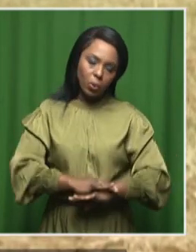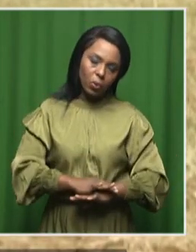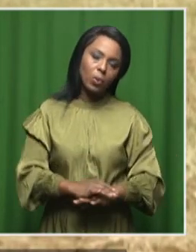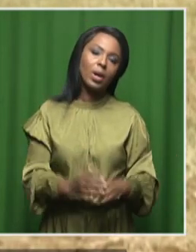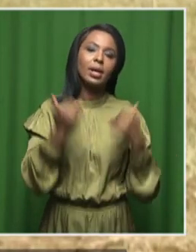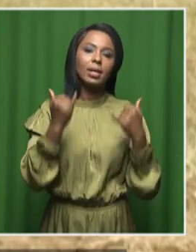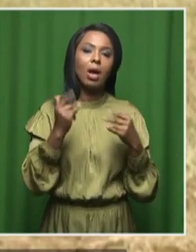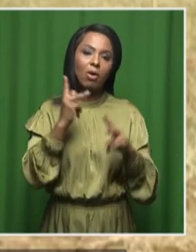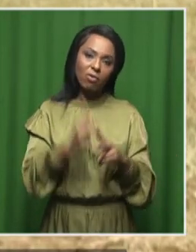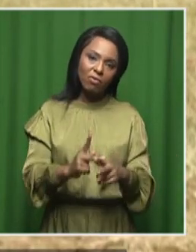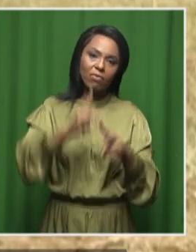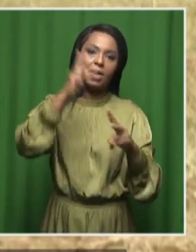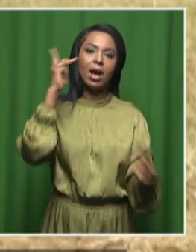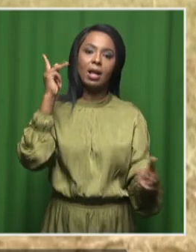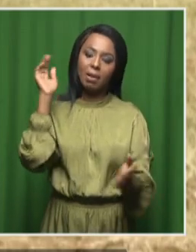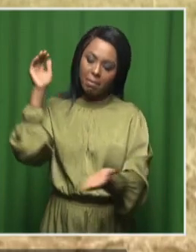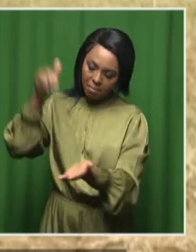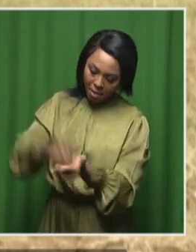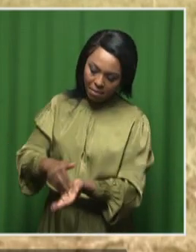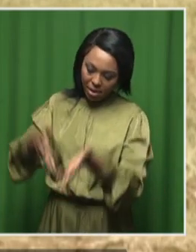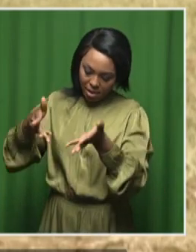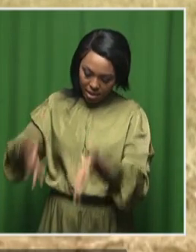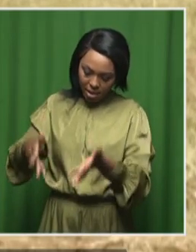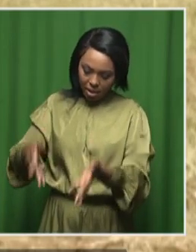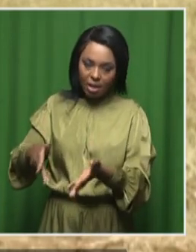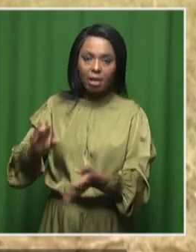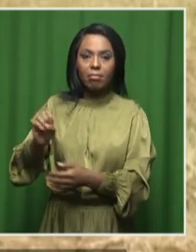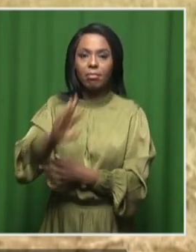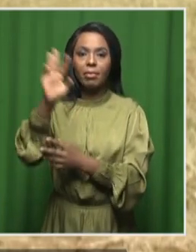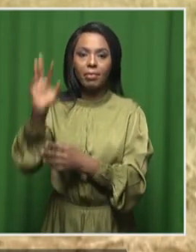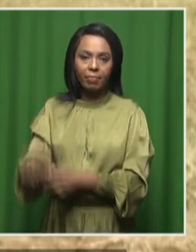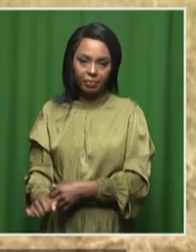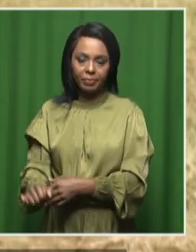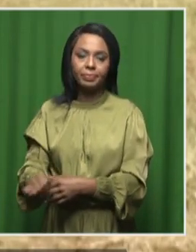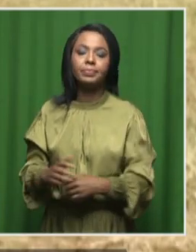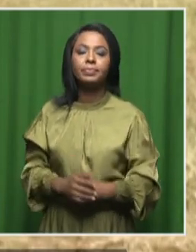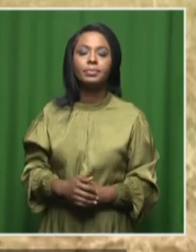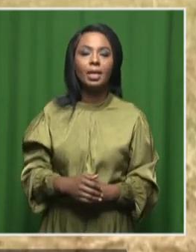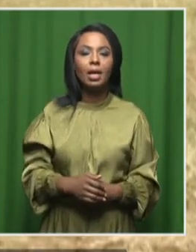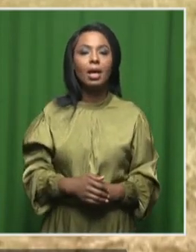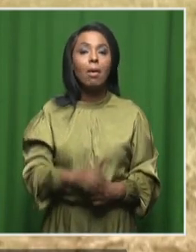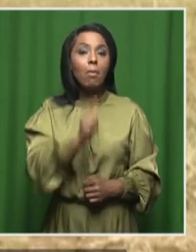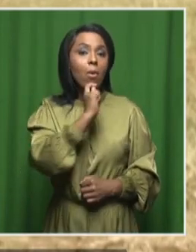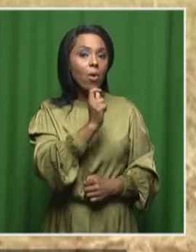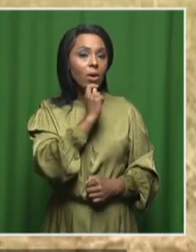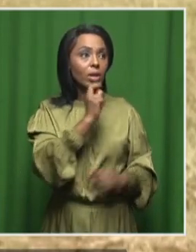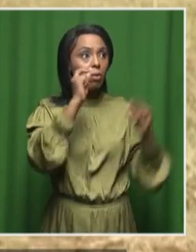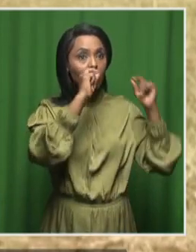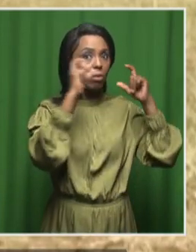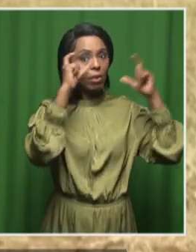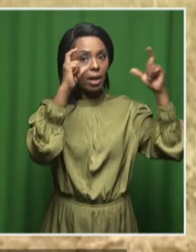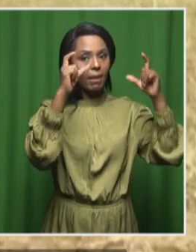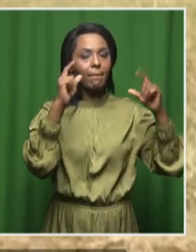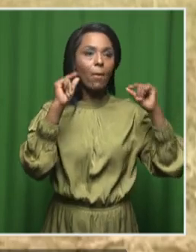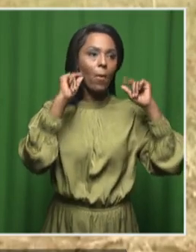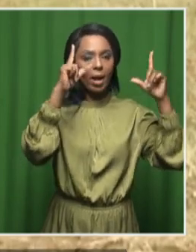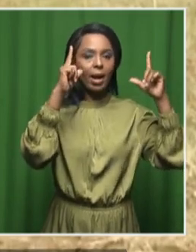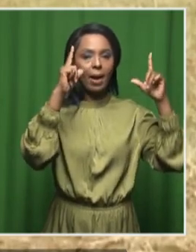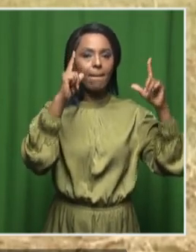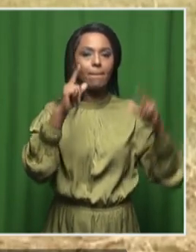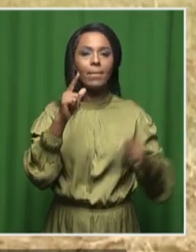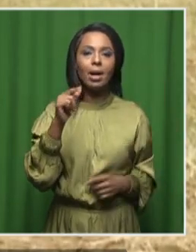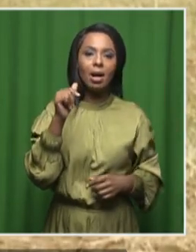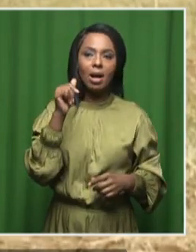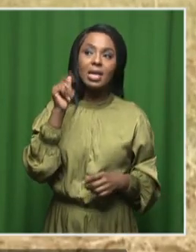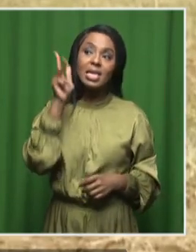They have arrived at the sanctuary indeed. And of course, in the morning, we wake up to the sound of